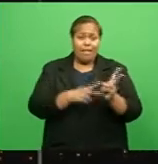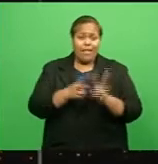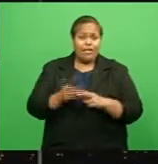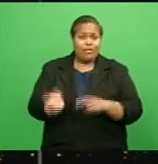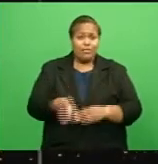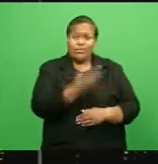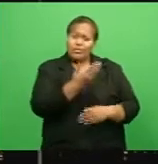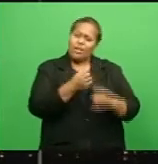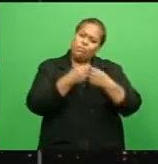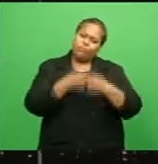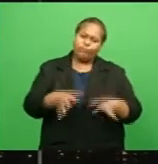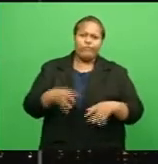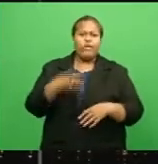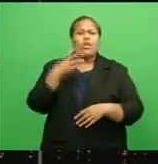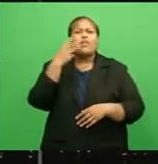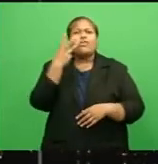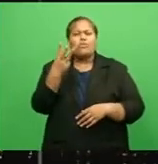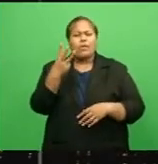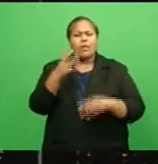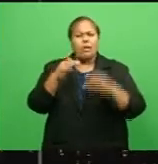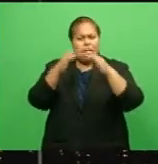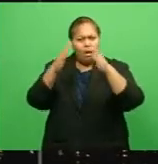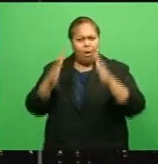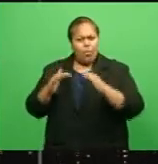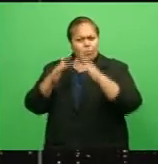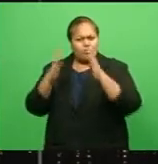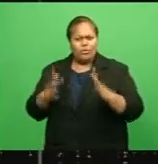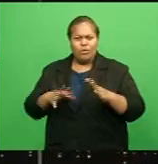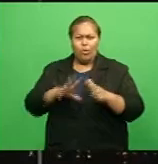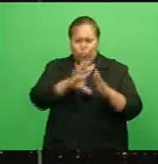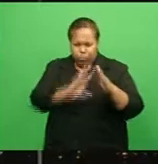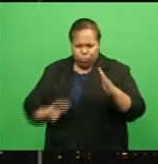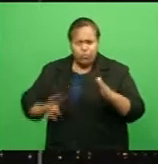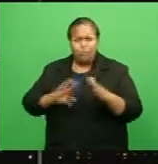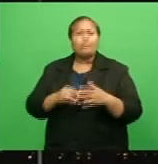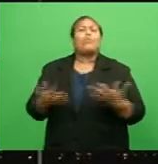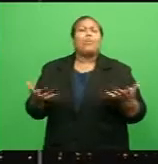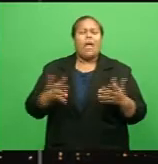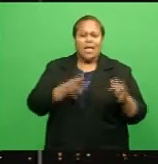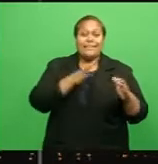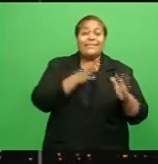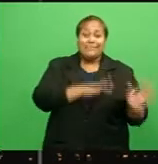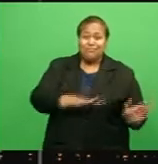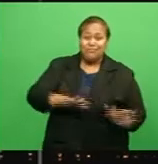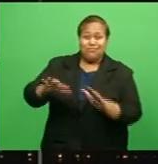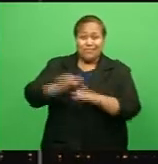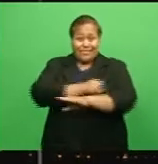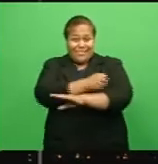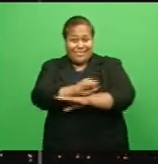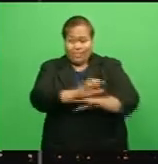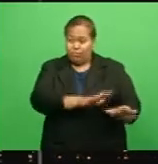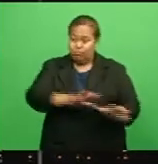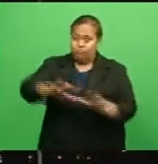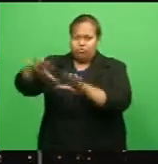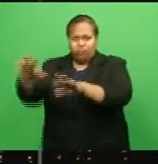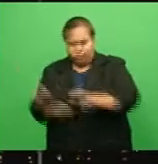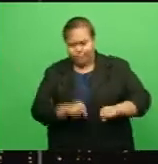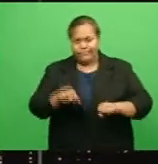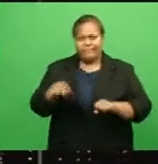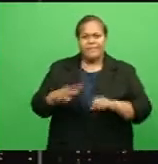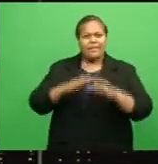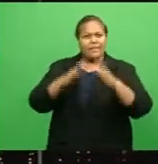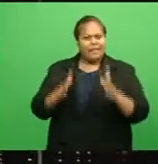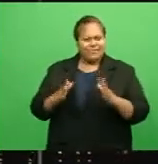3 homes due to the rising sea levels, which continues to erode shorelines and threaten communities. Prime Minister Vorenge Bainimarama,